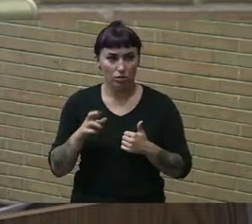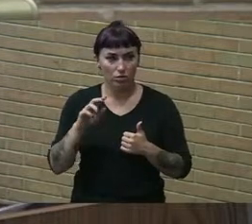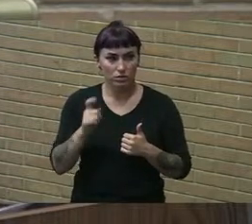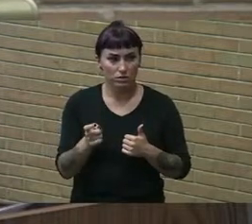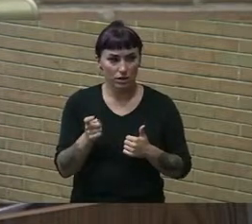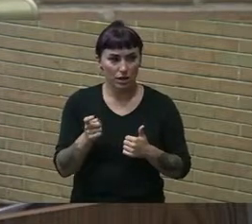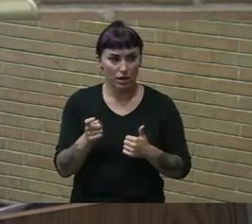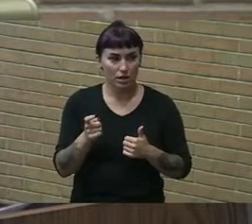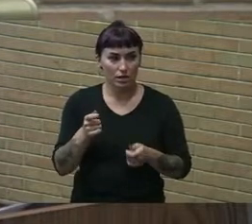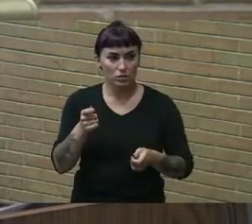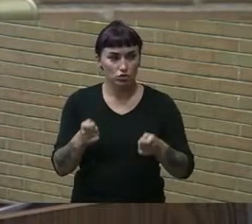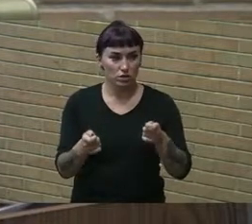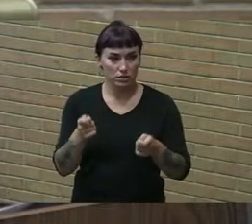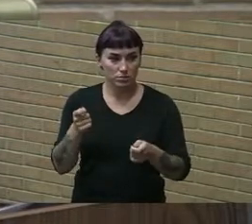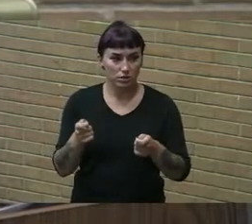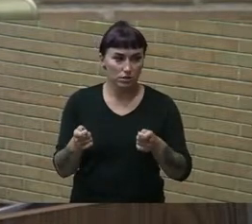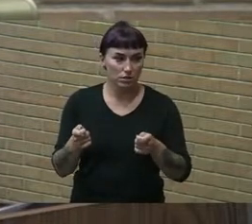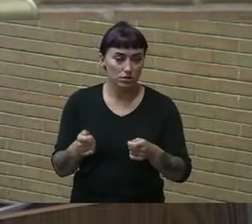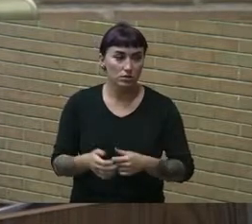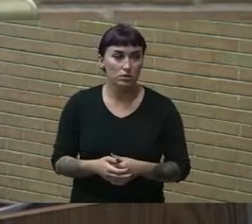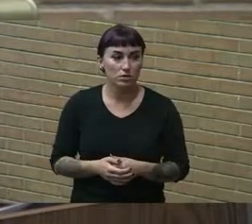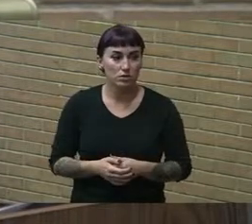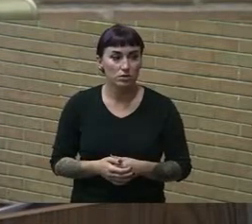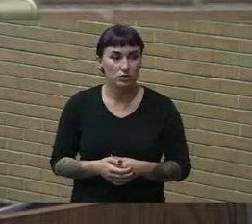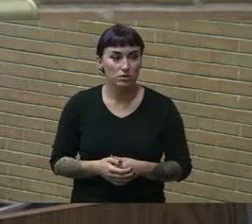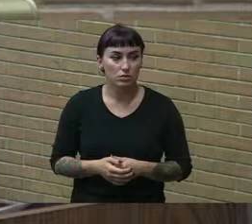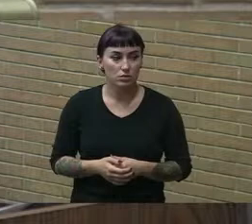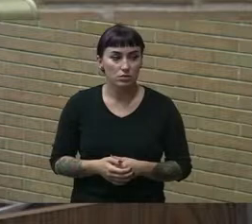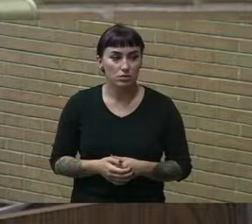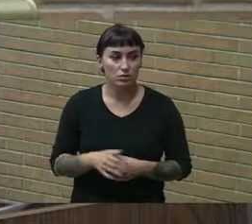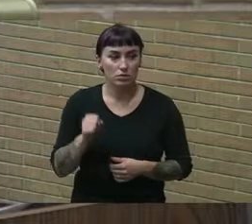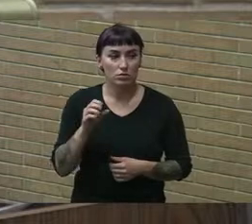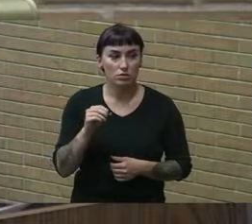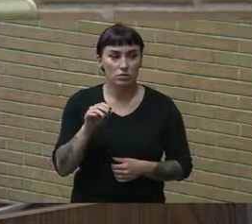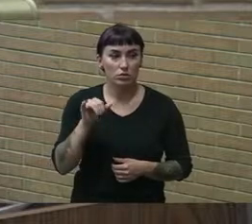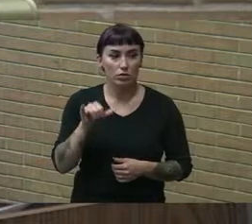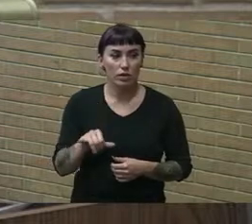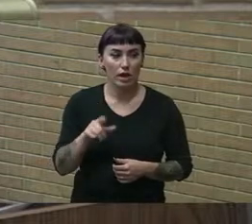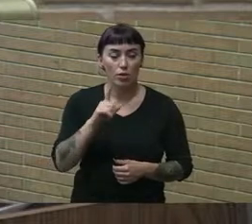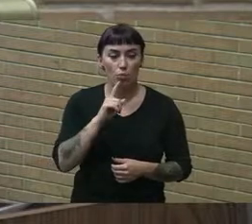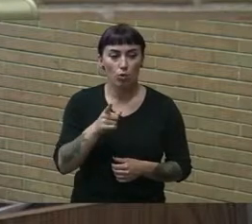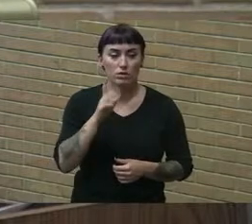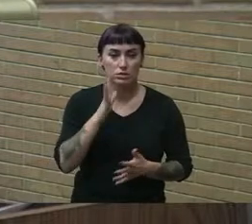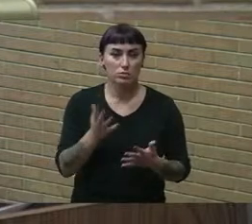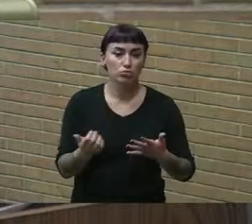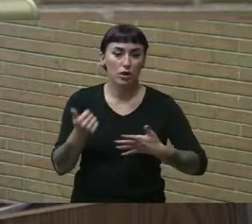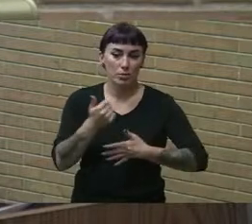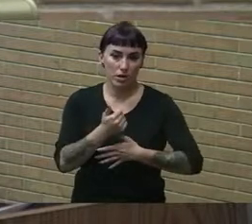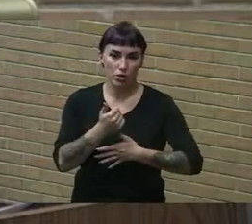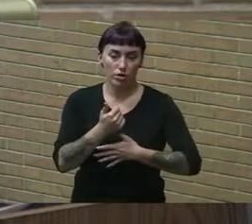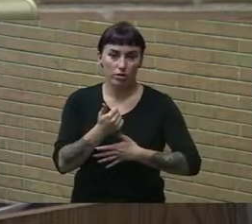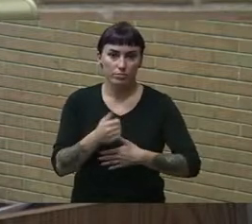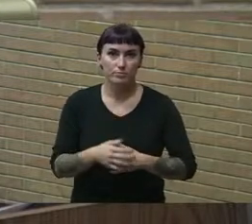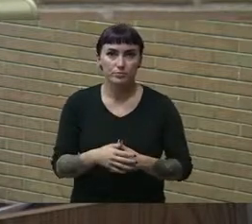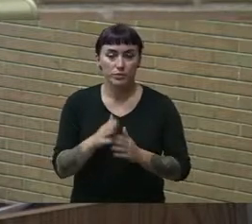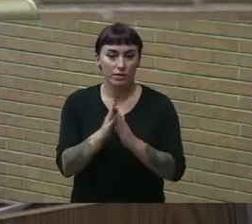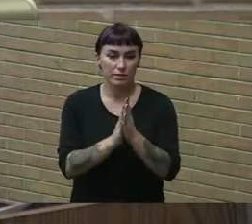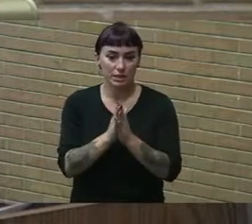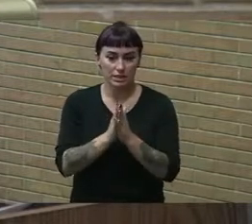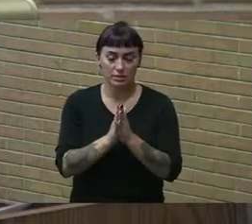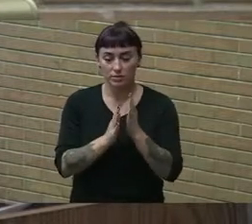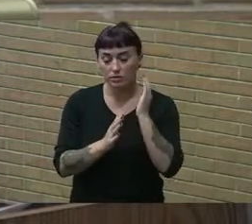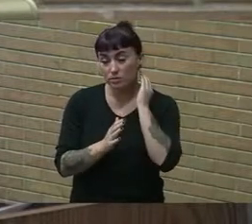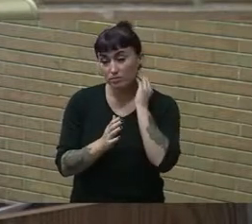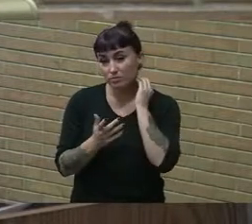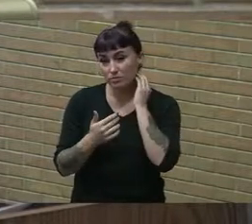tax adjustment, as it were. So that was the primary incentive,